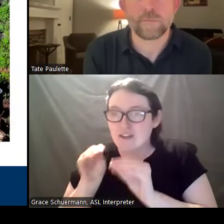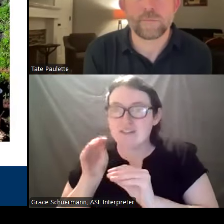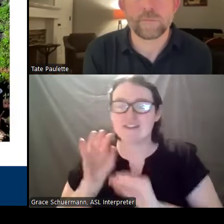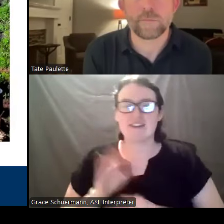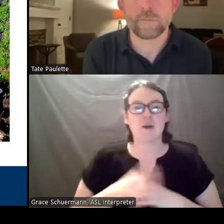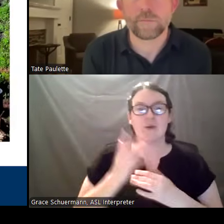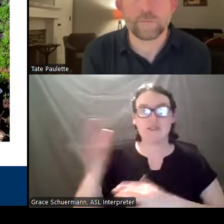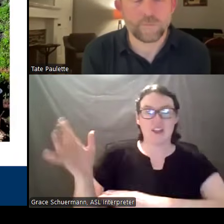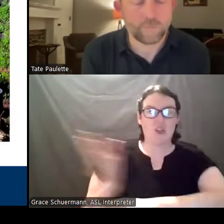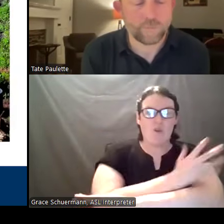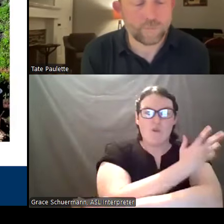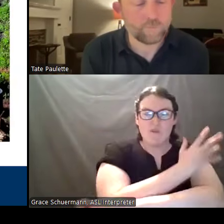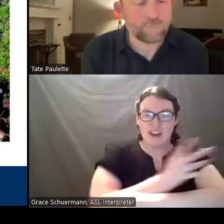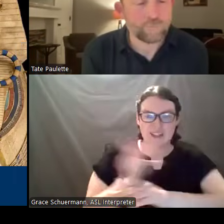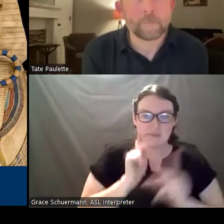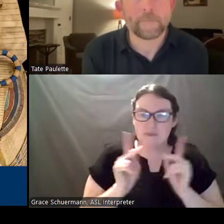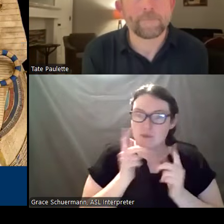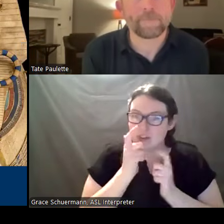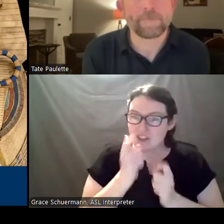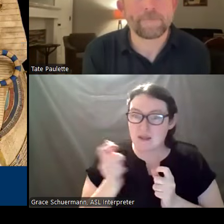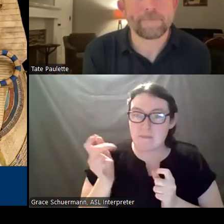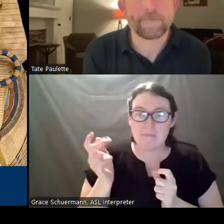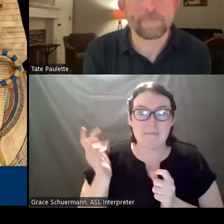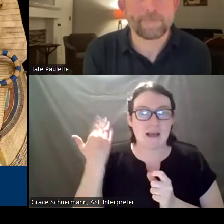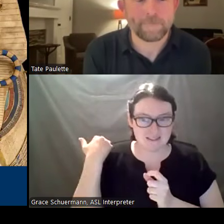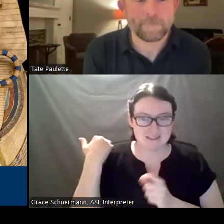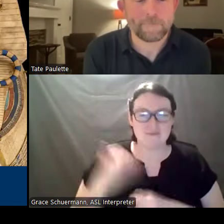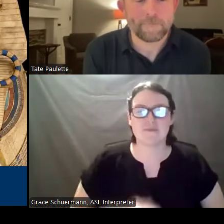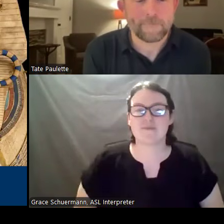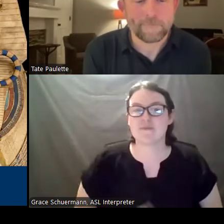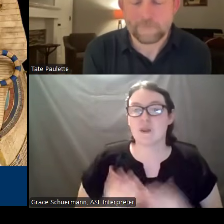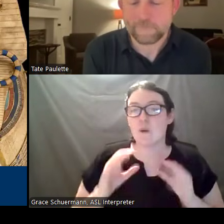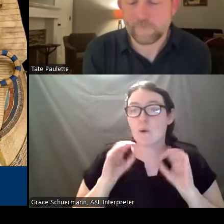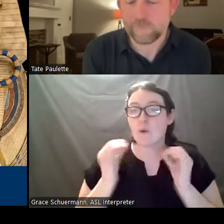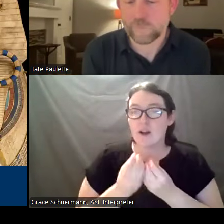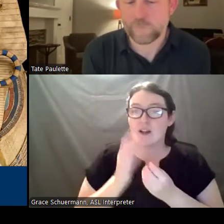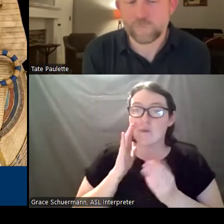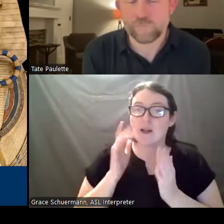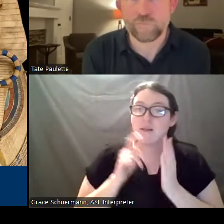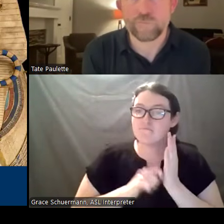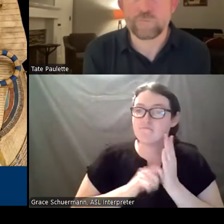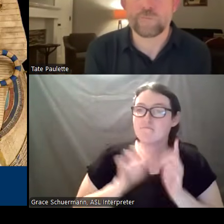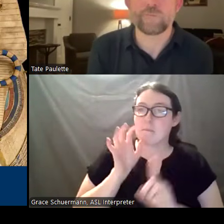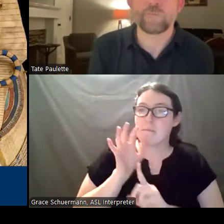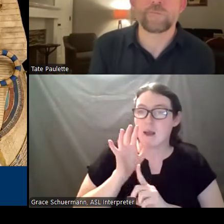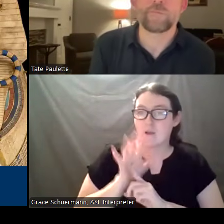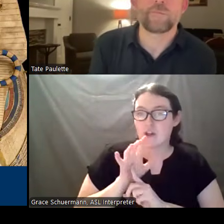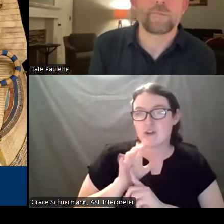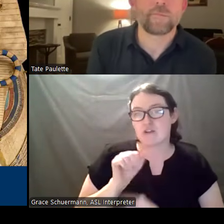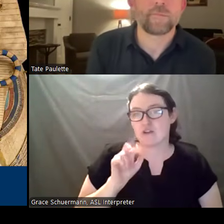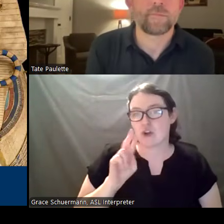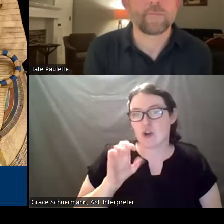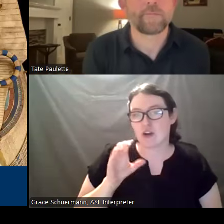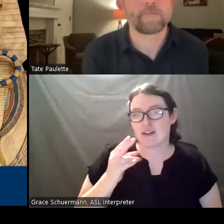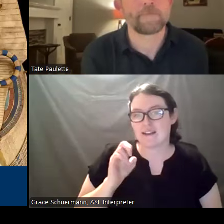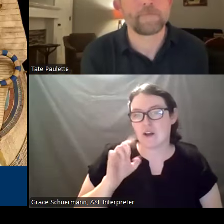those interested in the past. Now, our organization publishes the popular archaeology magazine, but